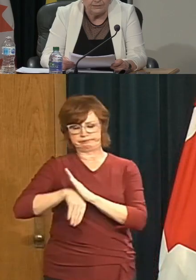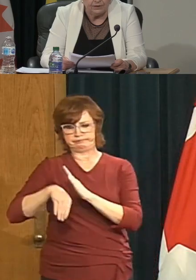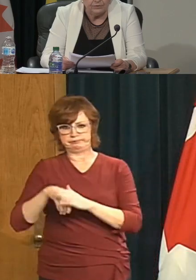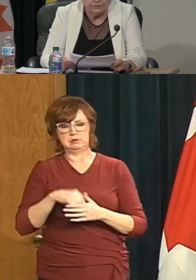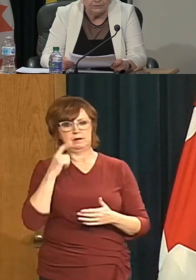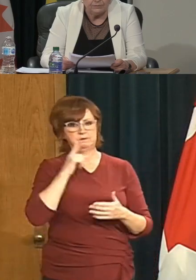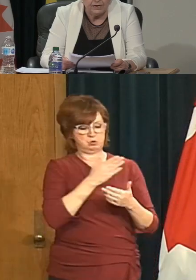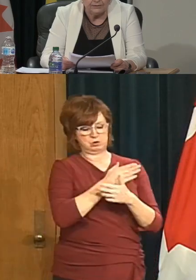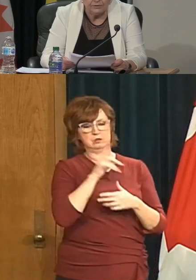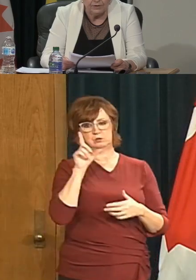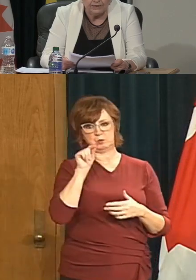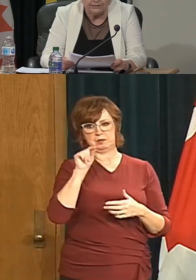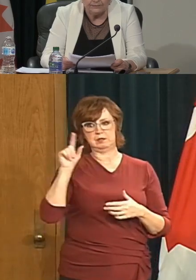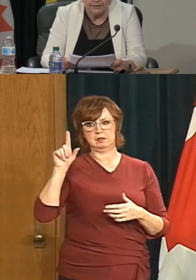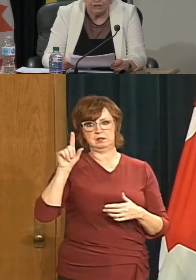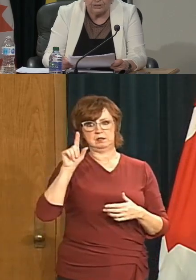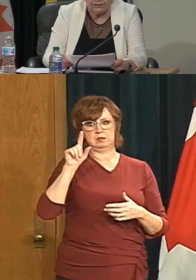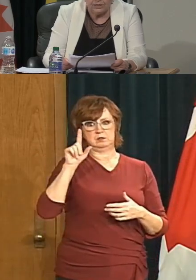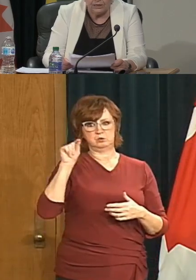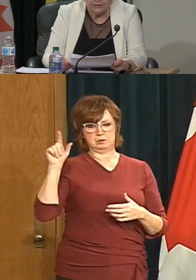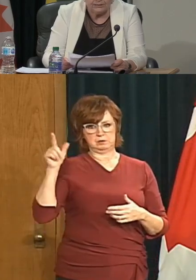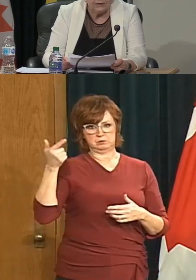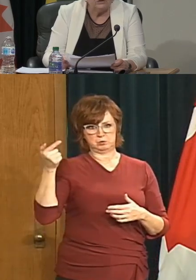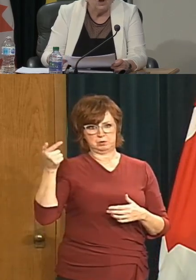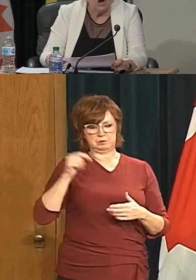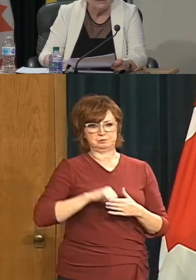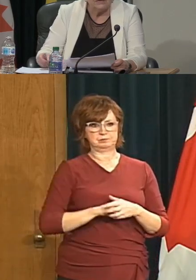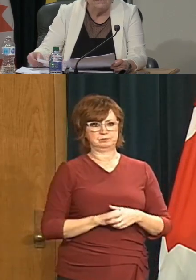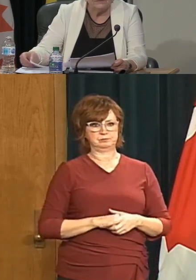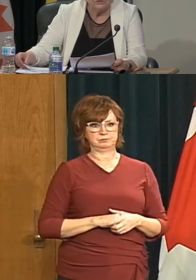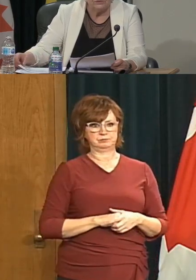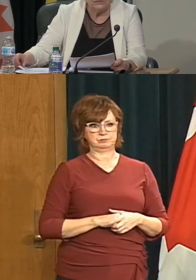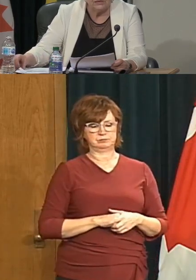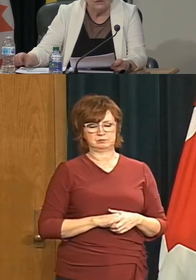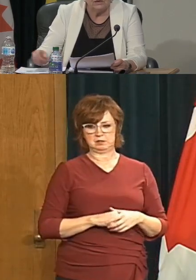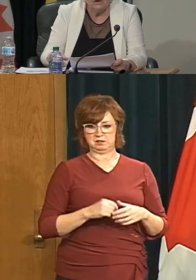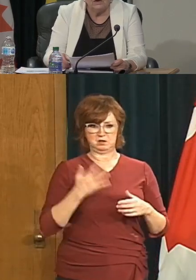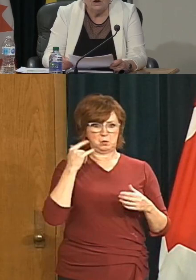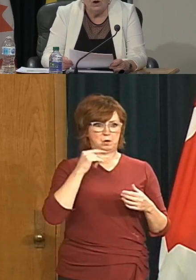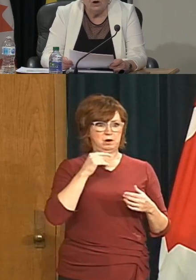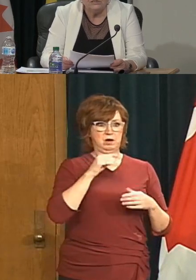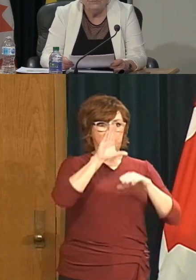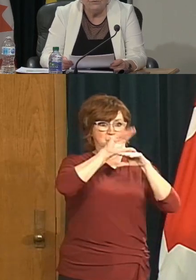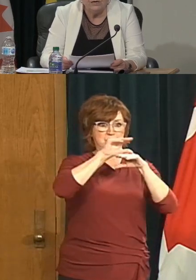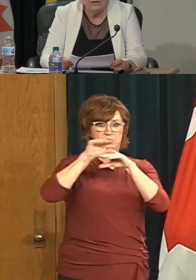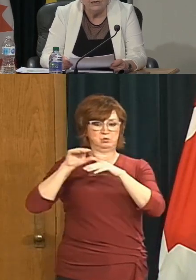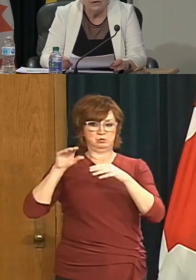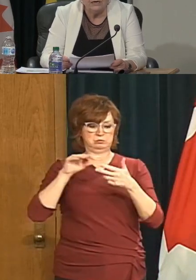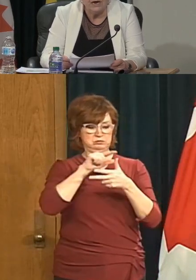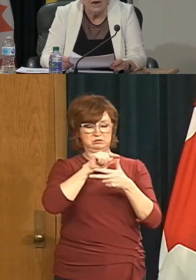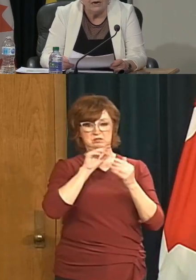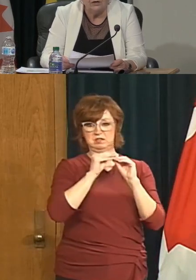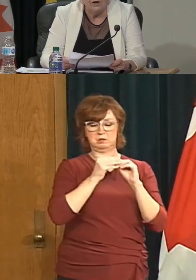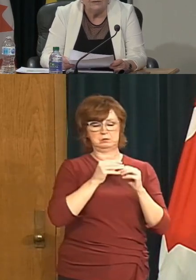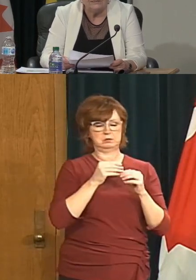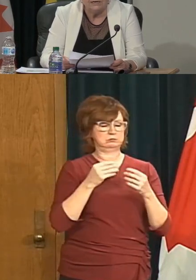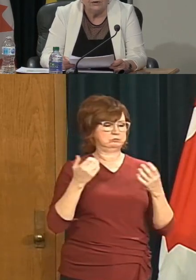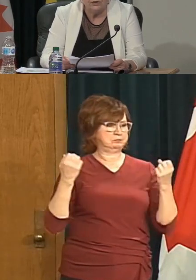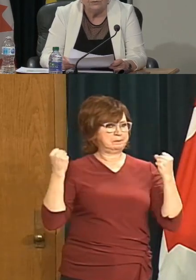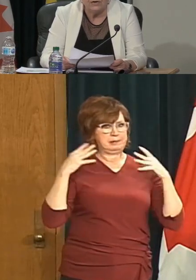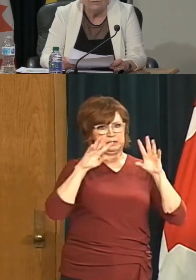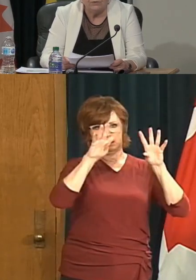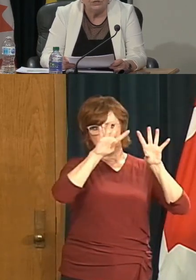these three scenarios is because there is, as mentioned, still a lot of uncertainty. Our differing